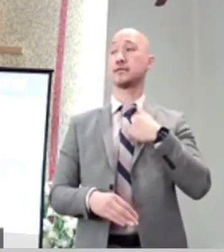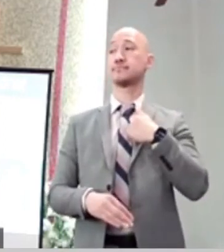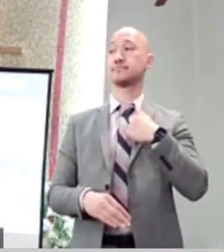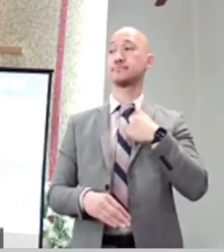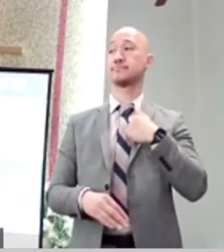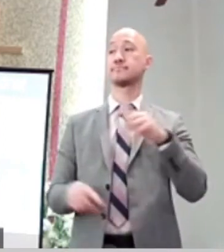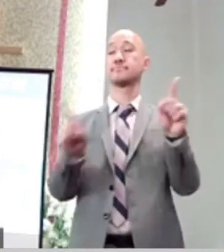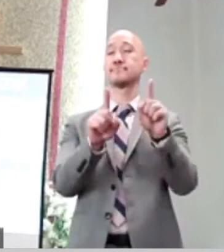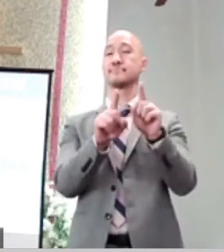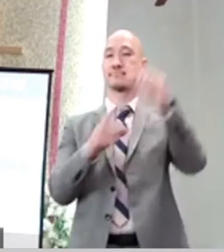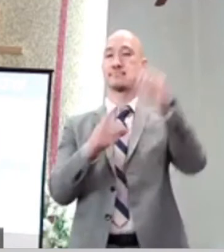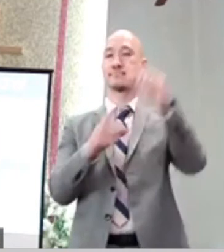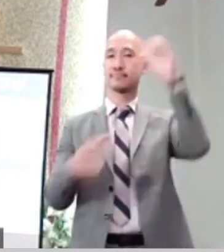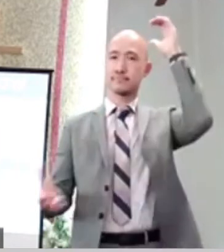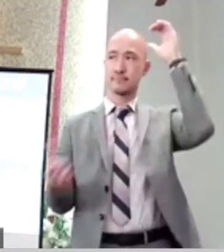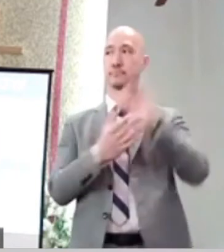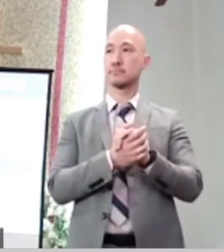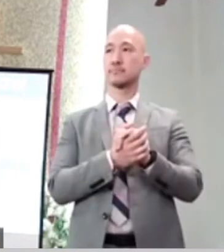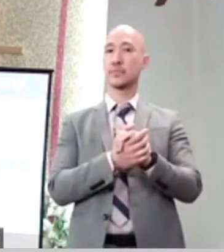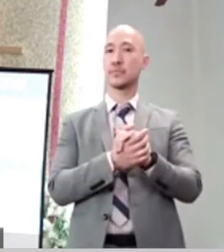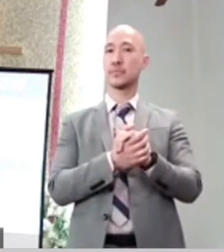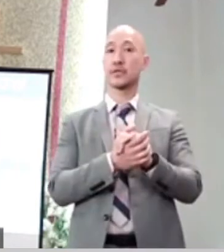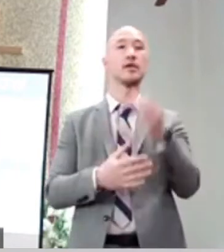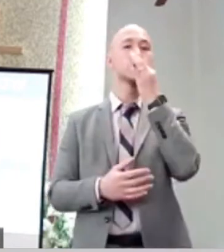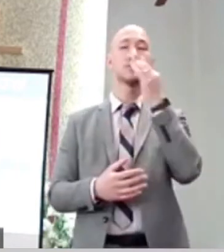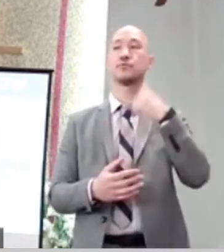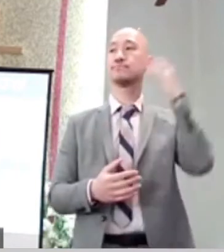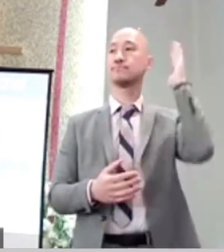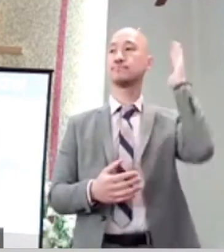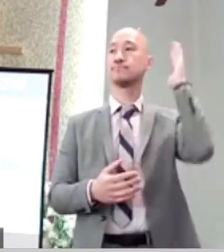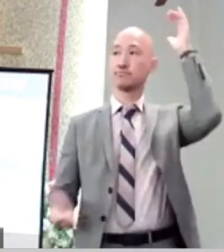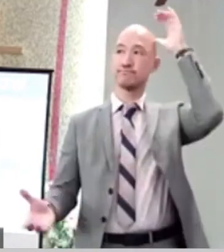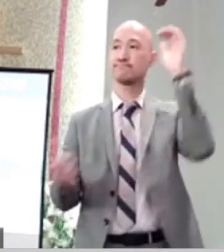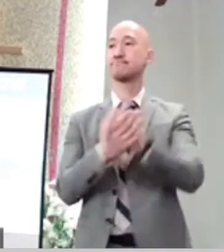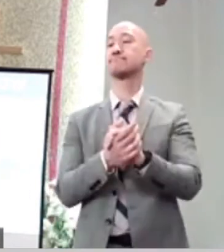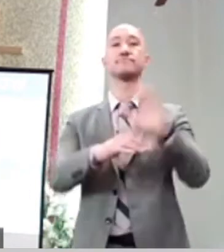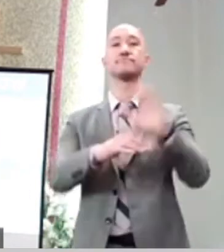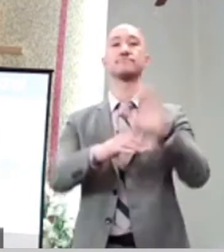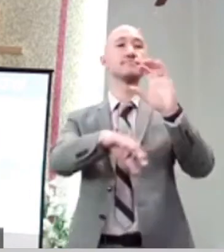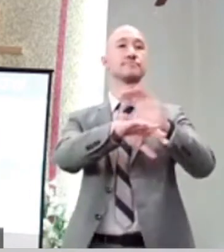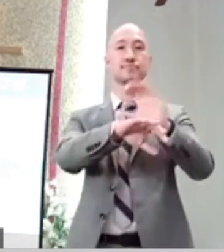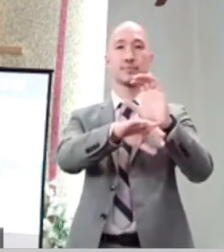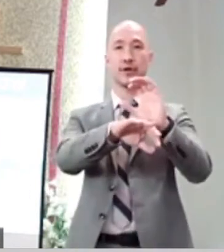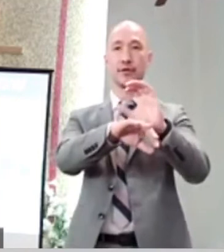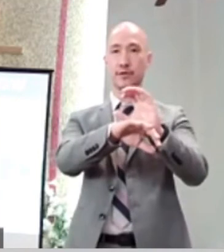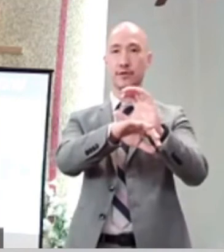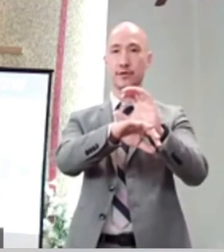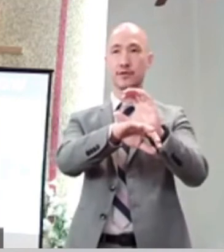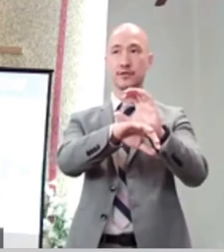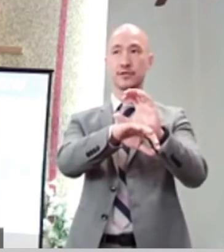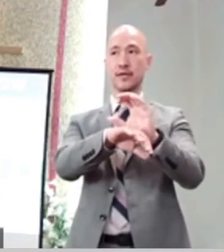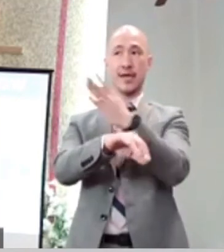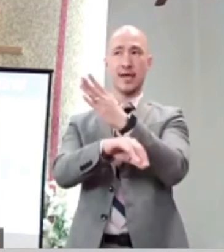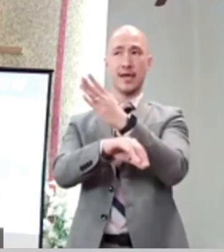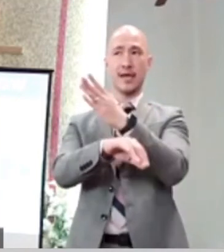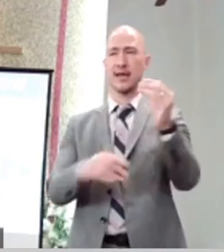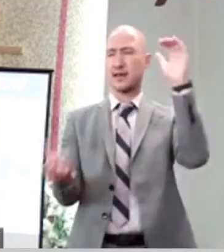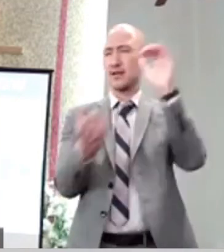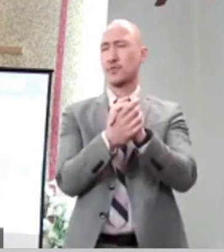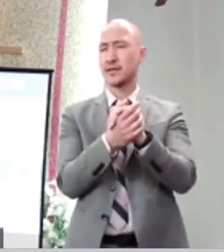now during the reception? And meanwhile, all the food is there. Be like, wait a minute, something's wrong